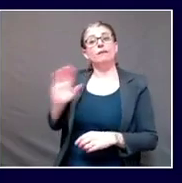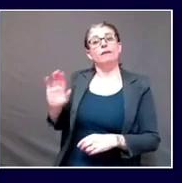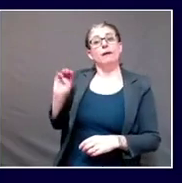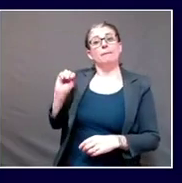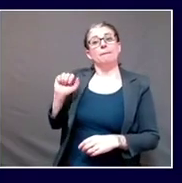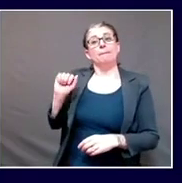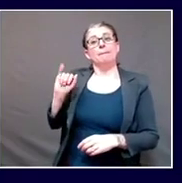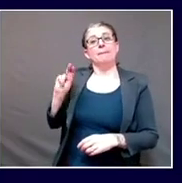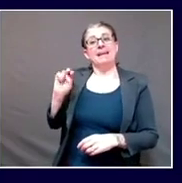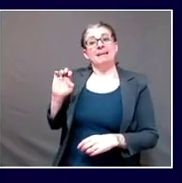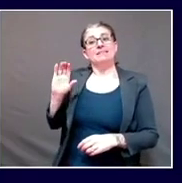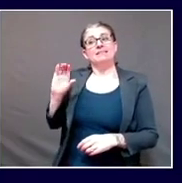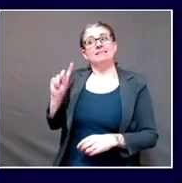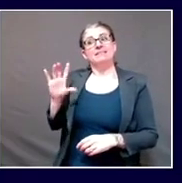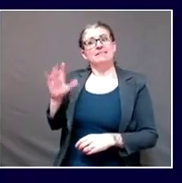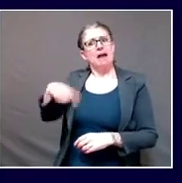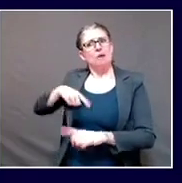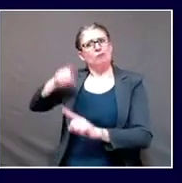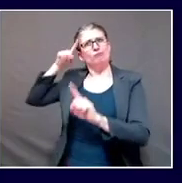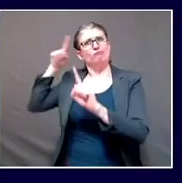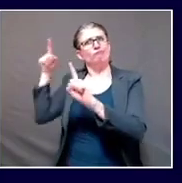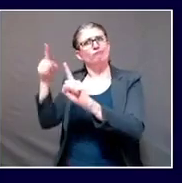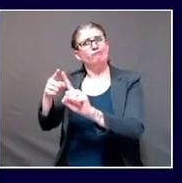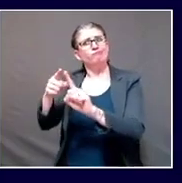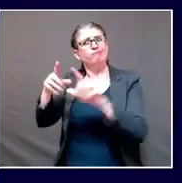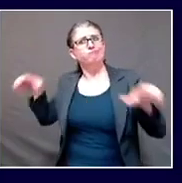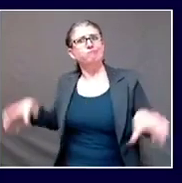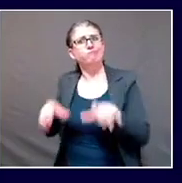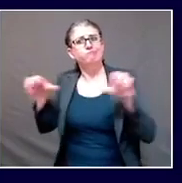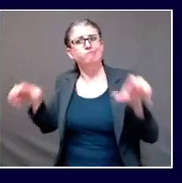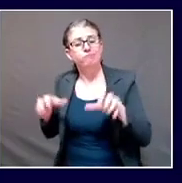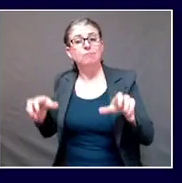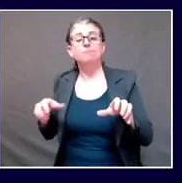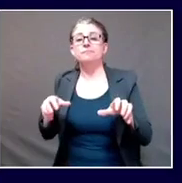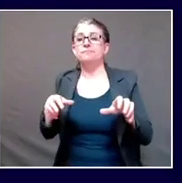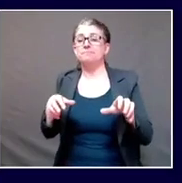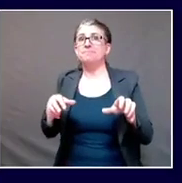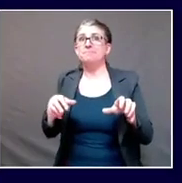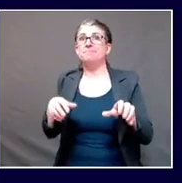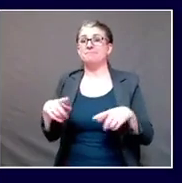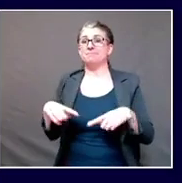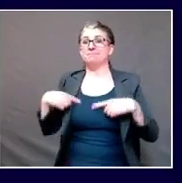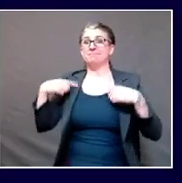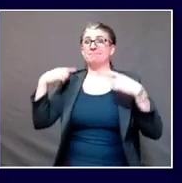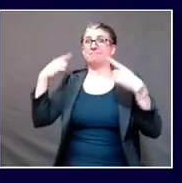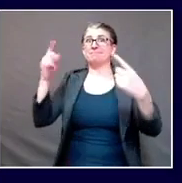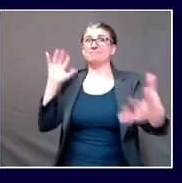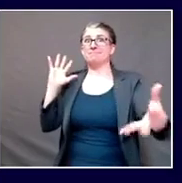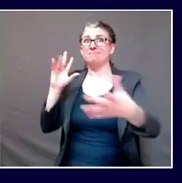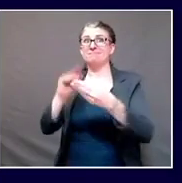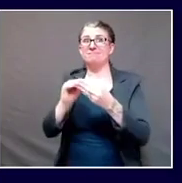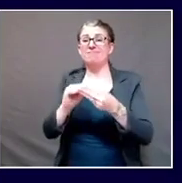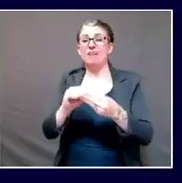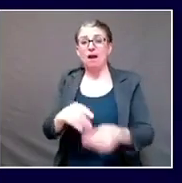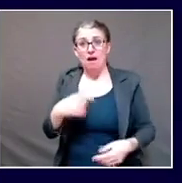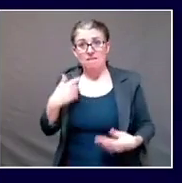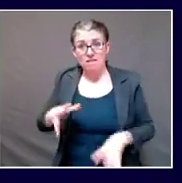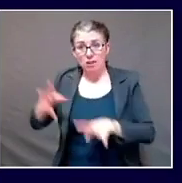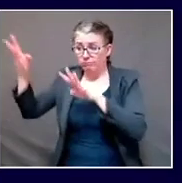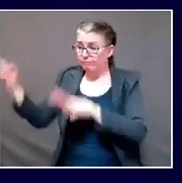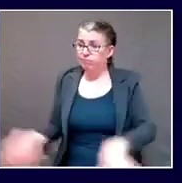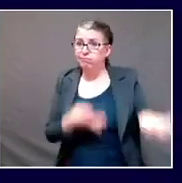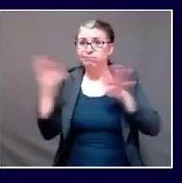First, as of this morning, more than one million COVID-19 test results